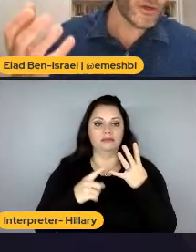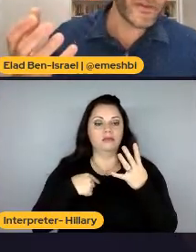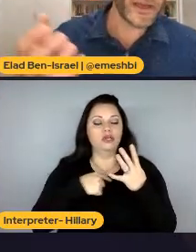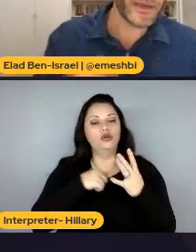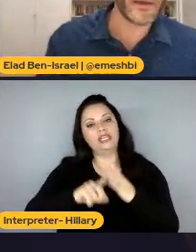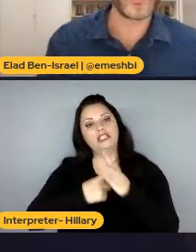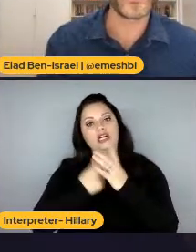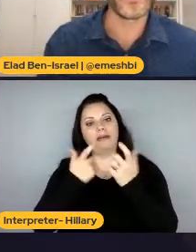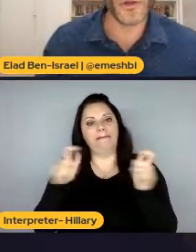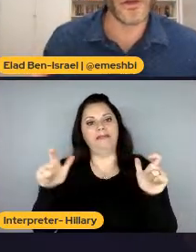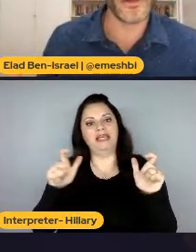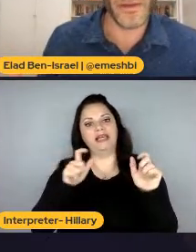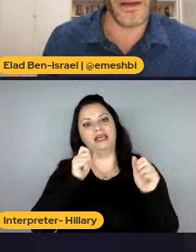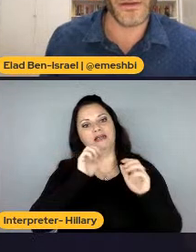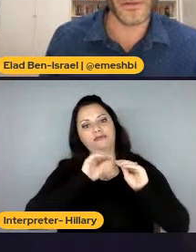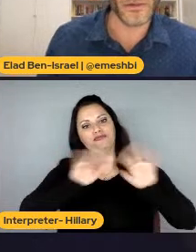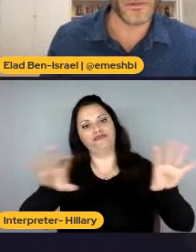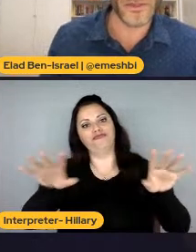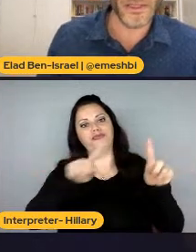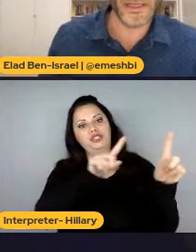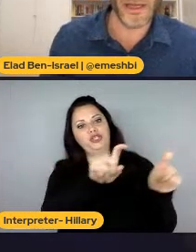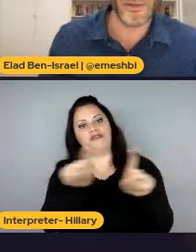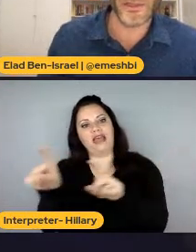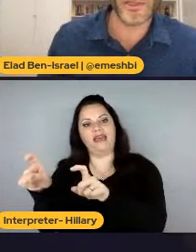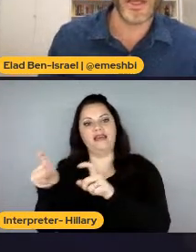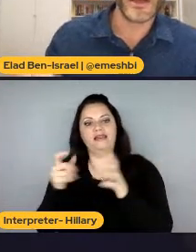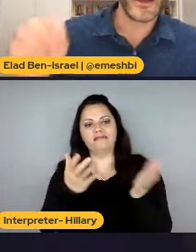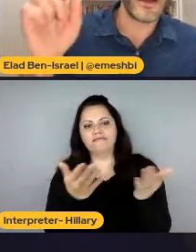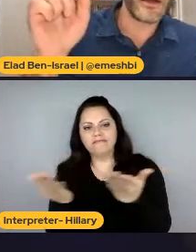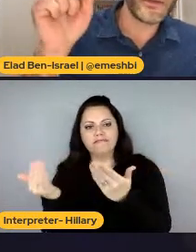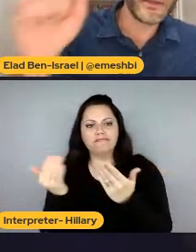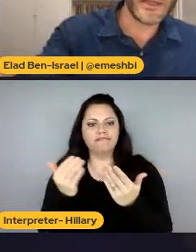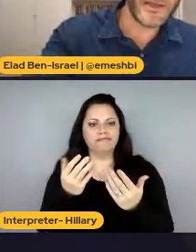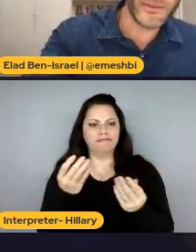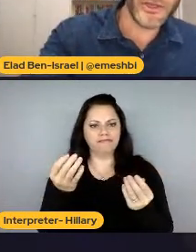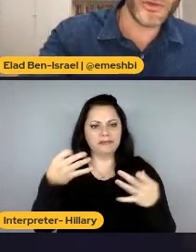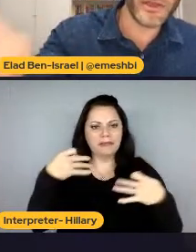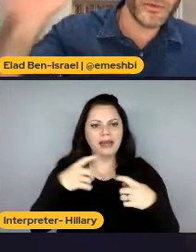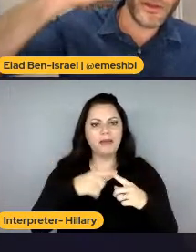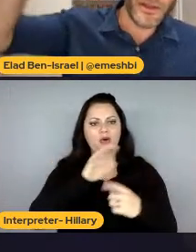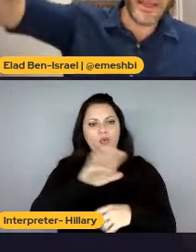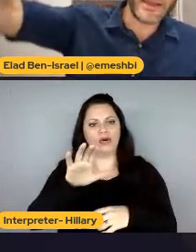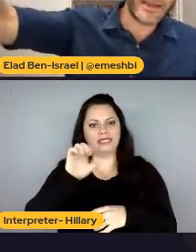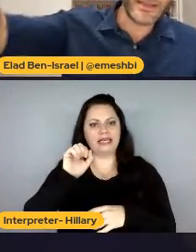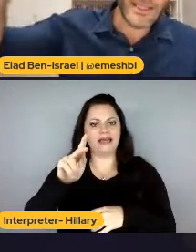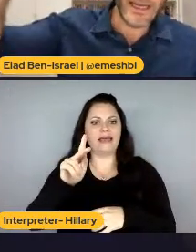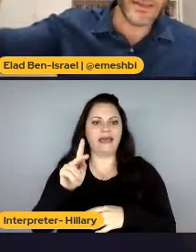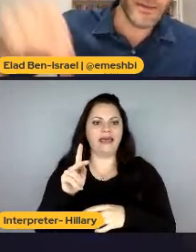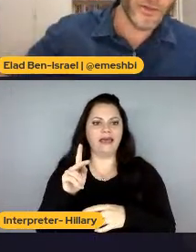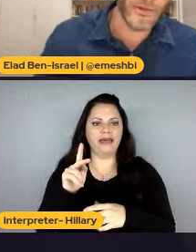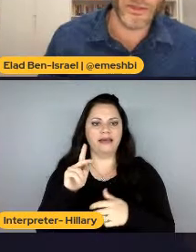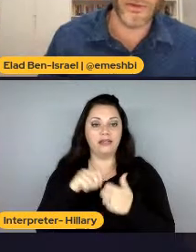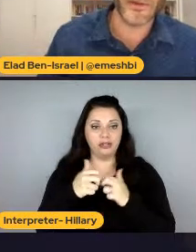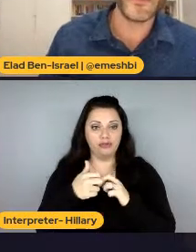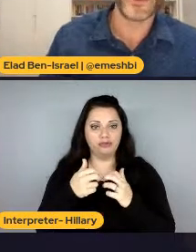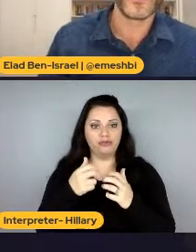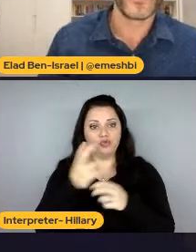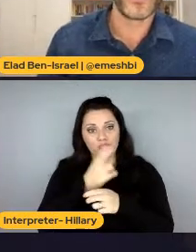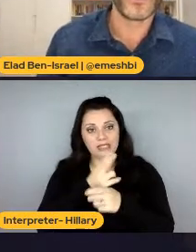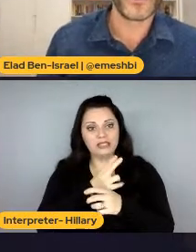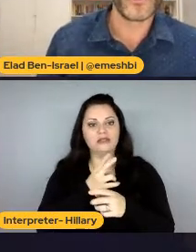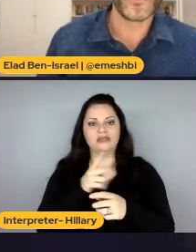big survey to learn about CDK usage. There's a GitHub issue here with a link inside to the